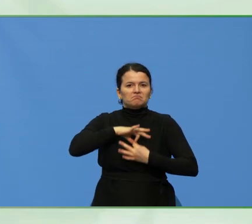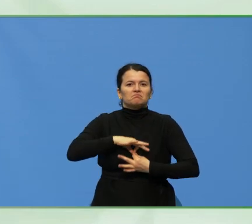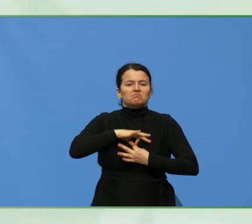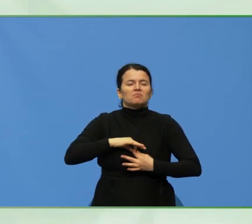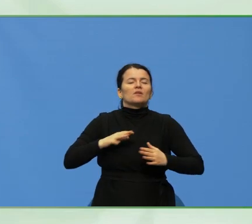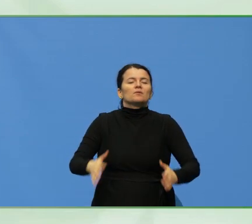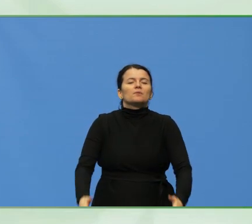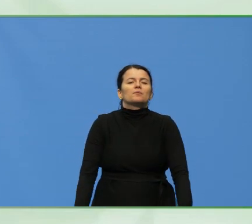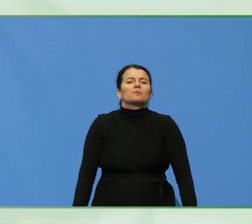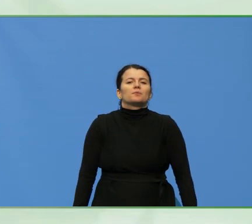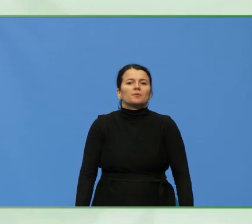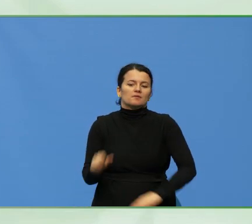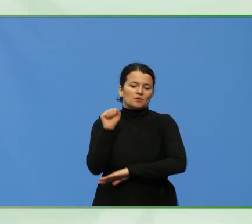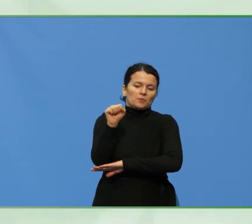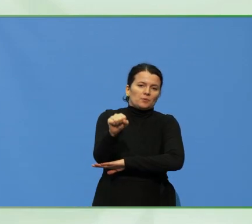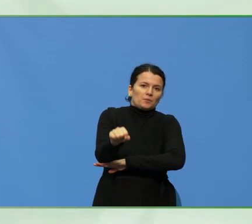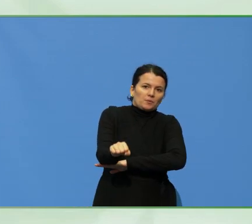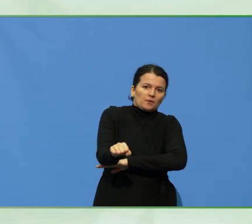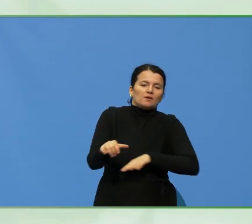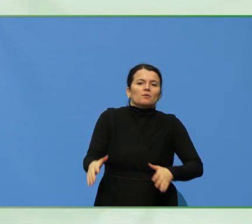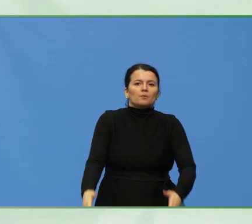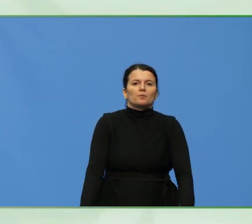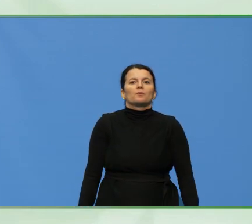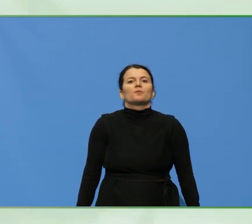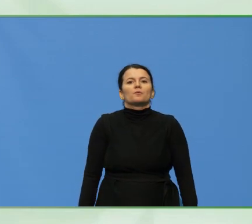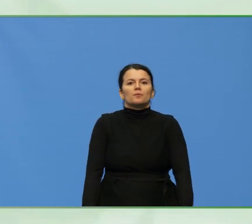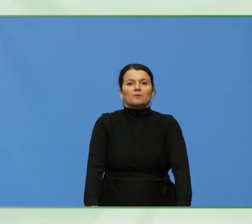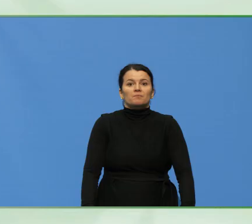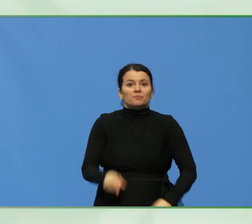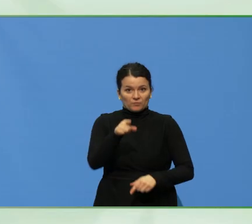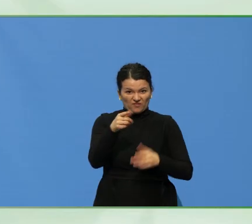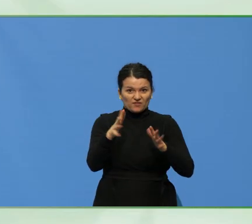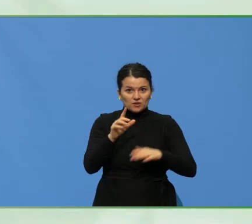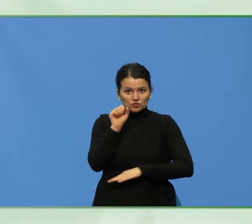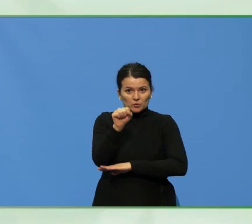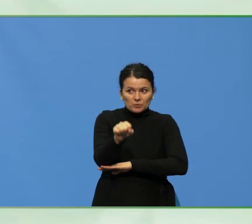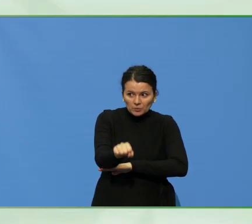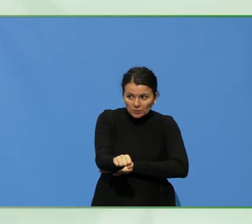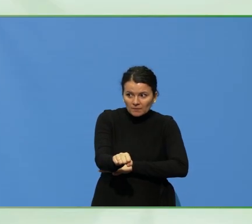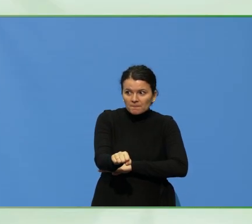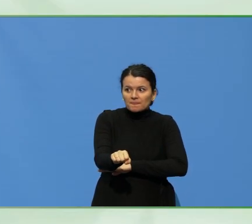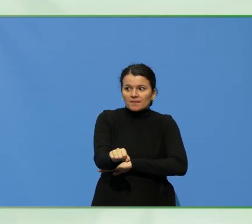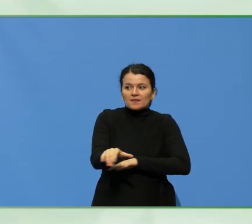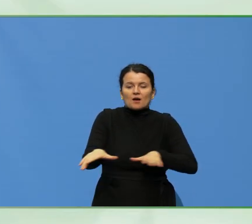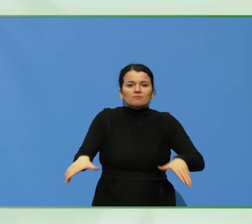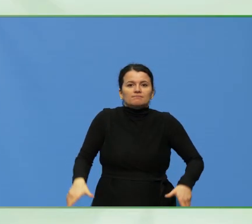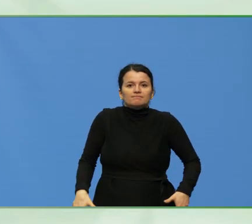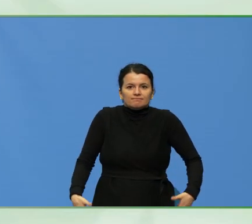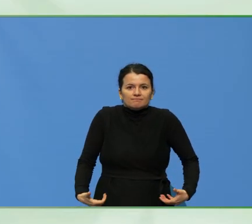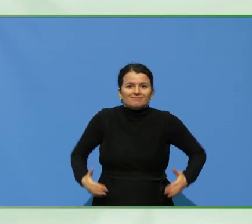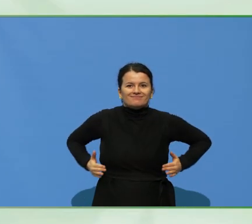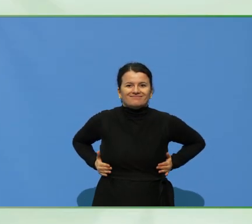If you're in a forward fold, you can take hands on thighs, keep the elbows hugging tight in towards the rib cage, and we're just